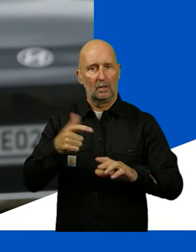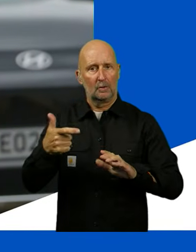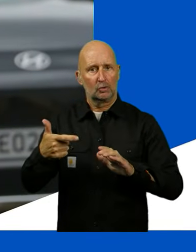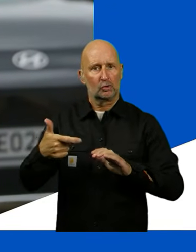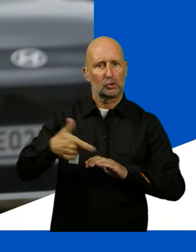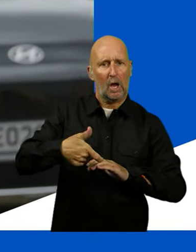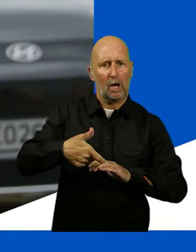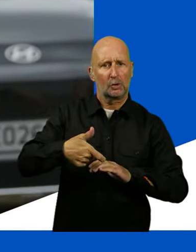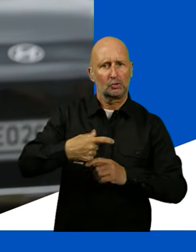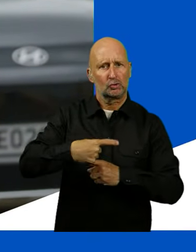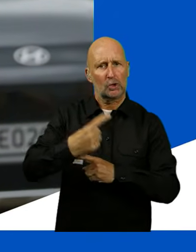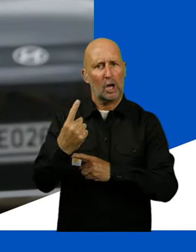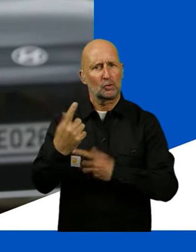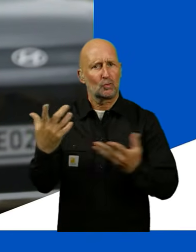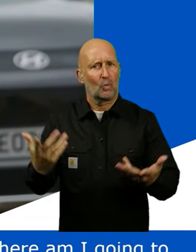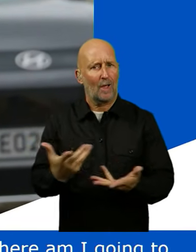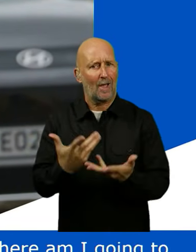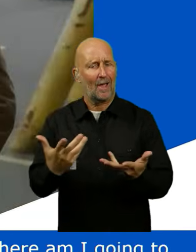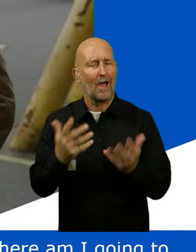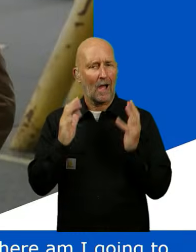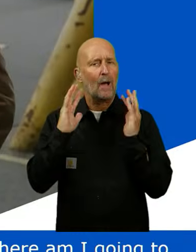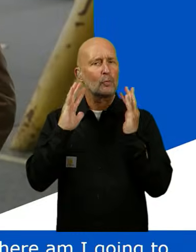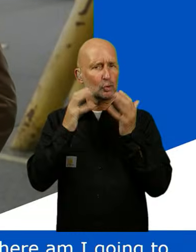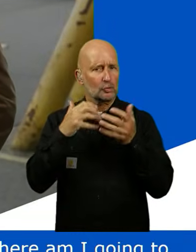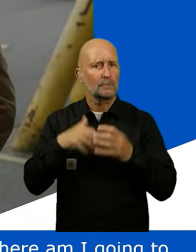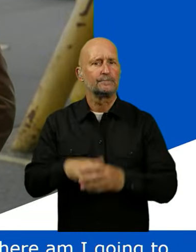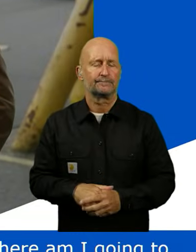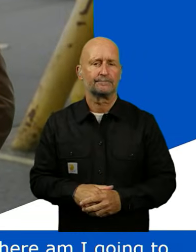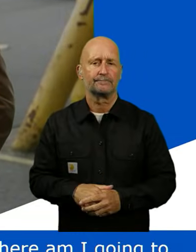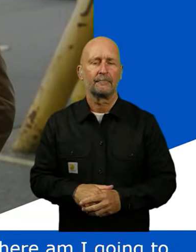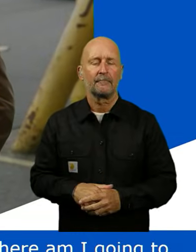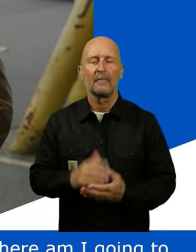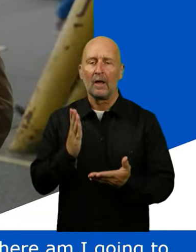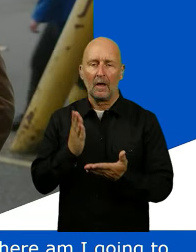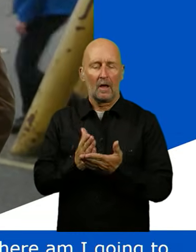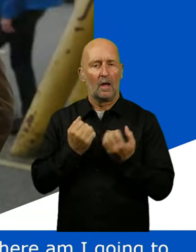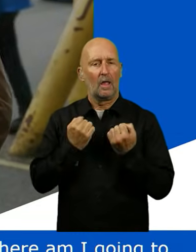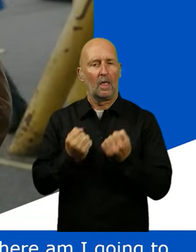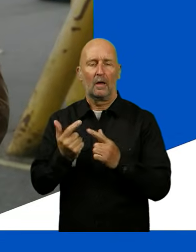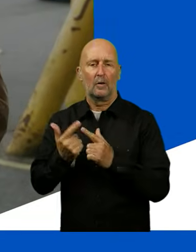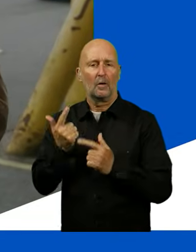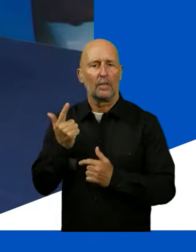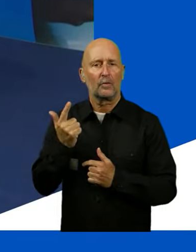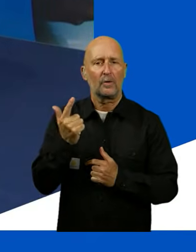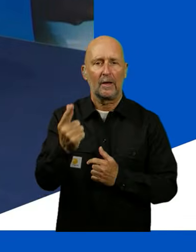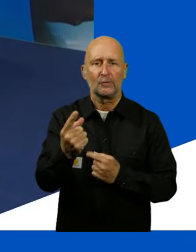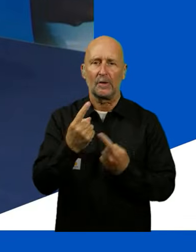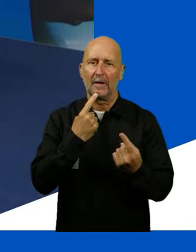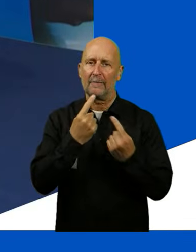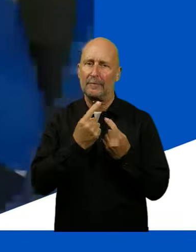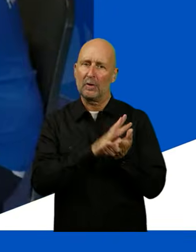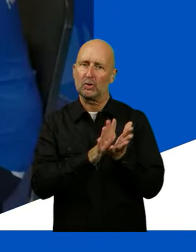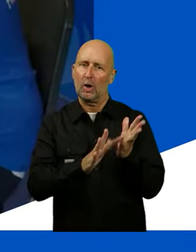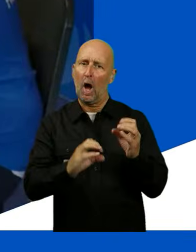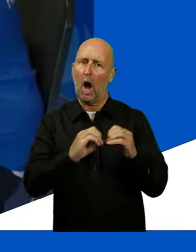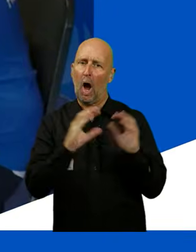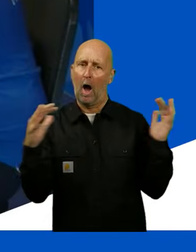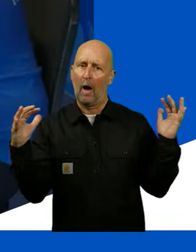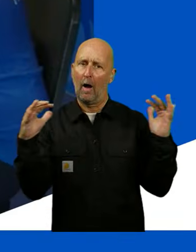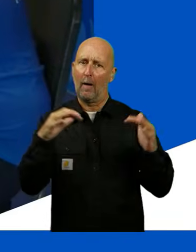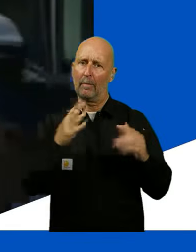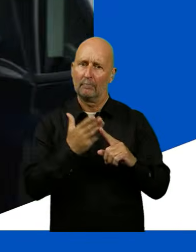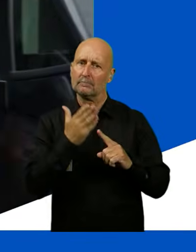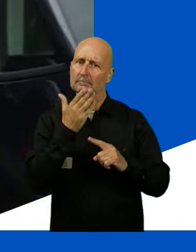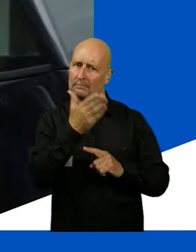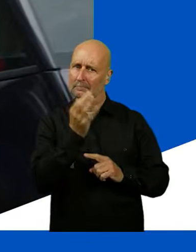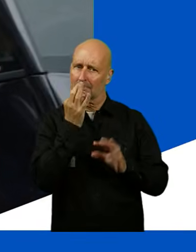bit? Right. That's the one I'm concerned about. Yeah, I mean, range is something that people talk about. Yeah. But there's an information hub in there. You can get everything you need. Okay. You better go,